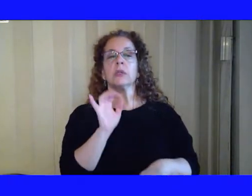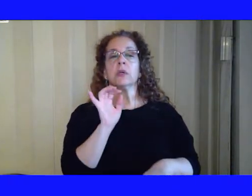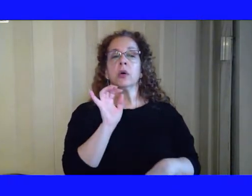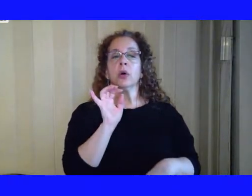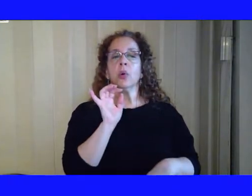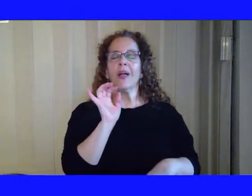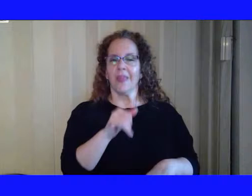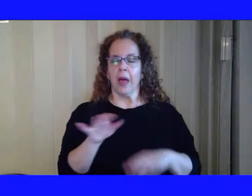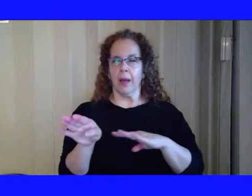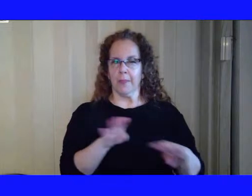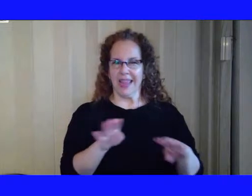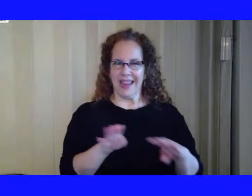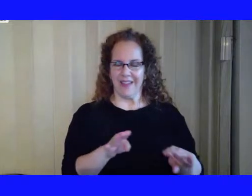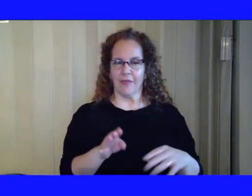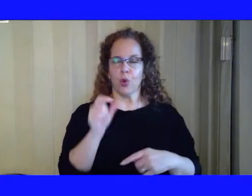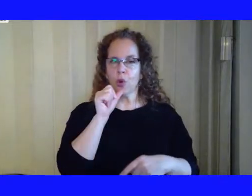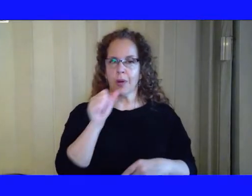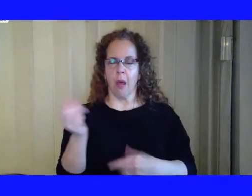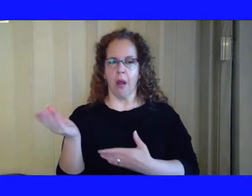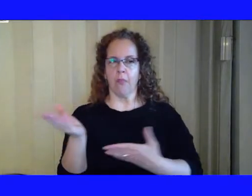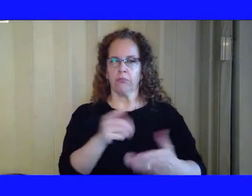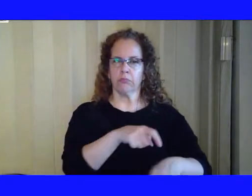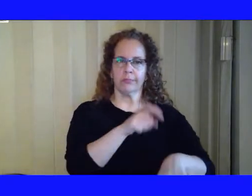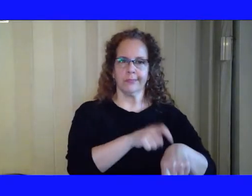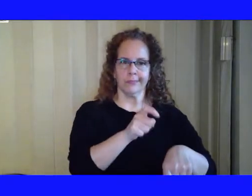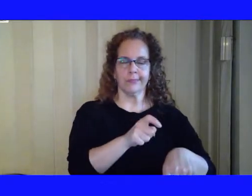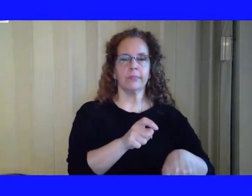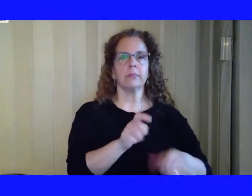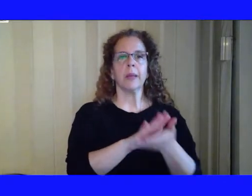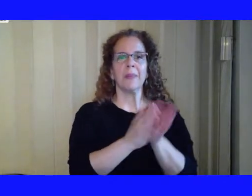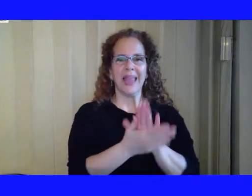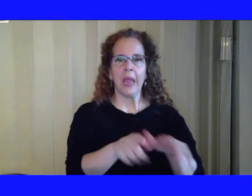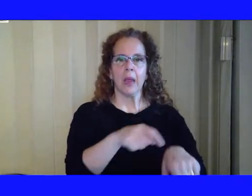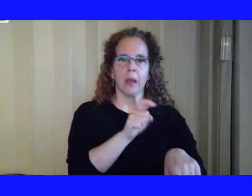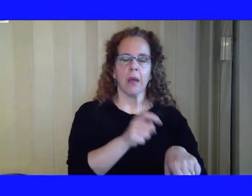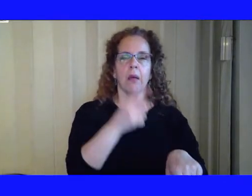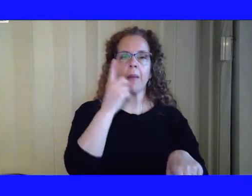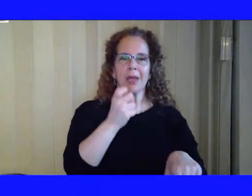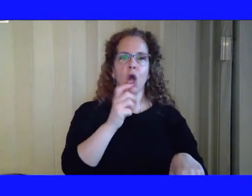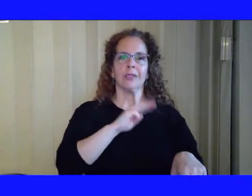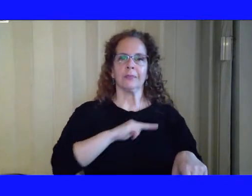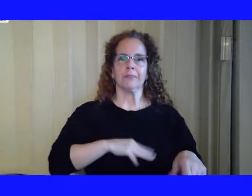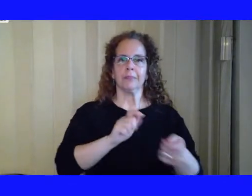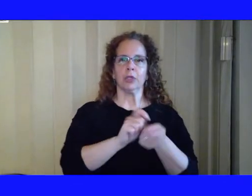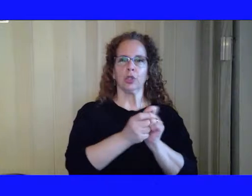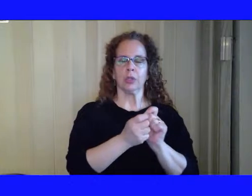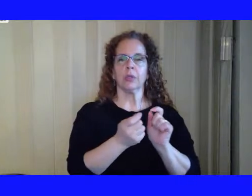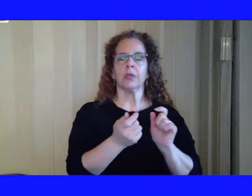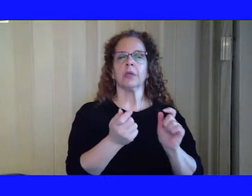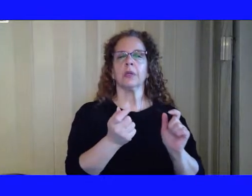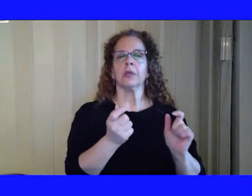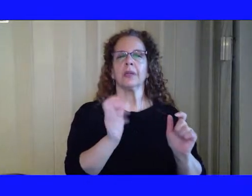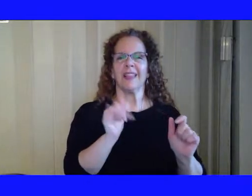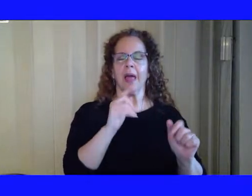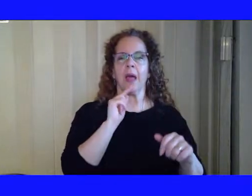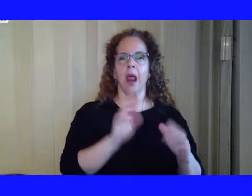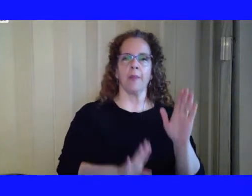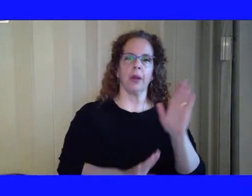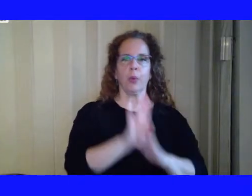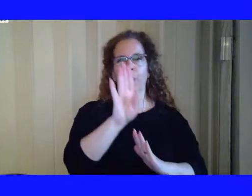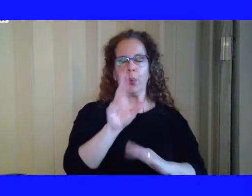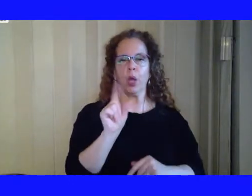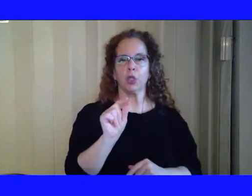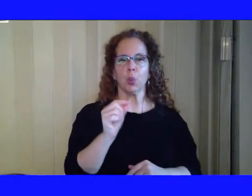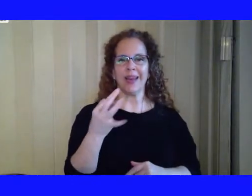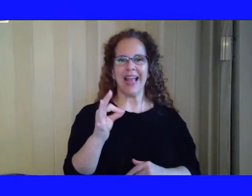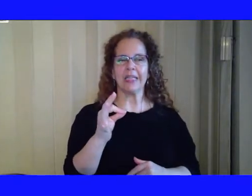please. Our externals went down dramatically in 2020, but we have already